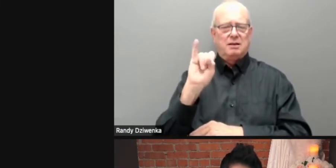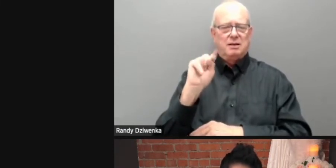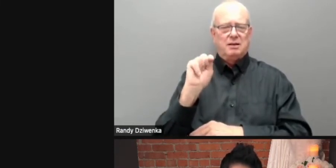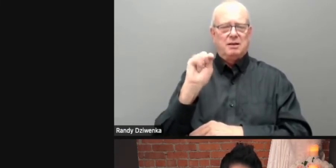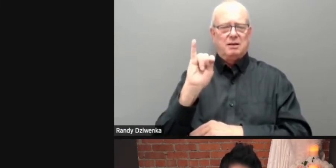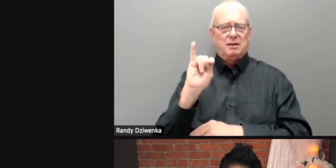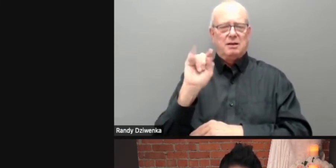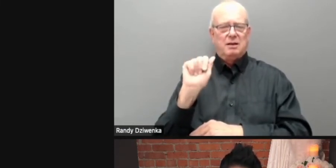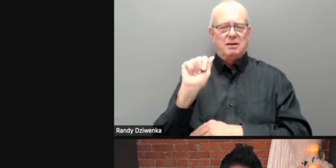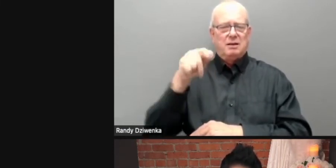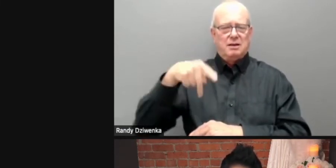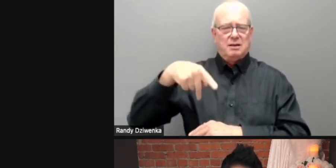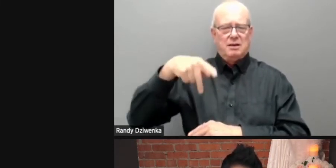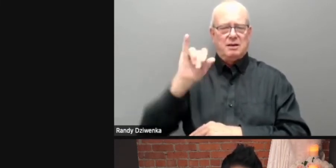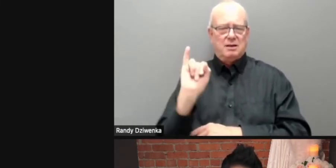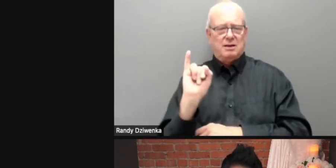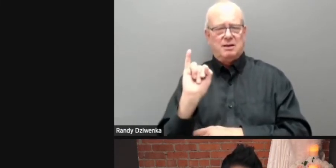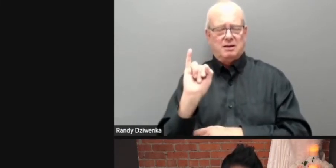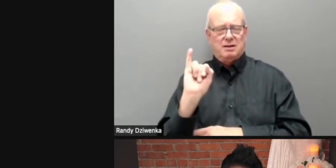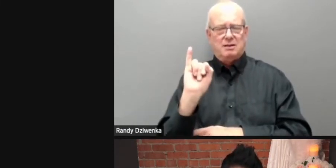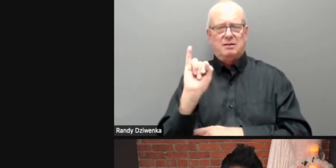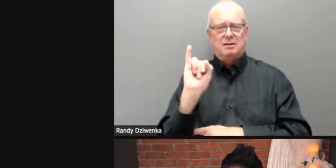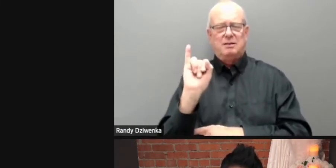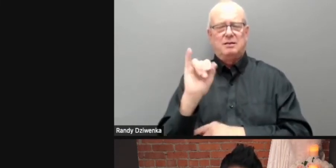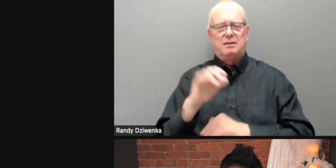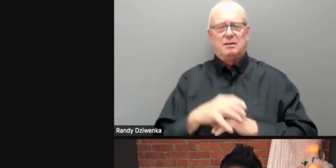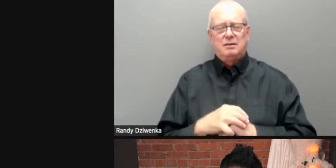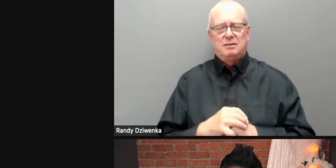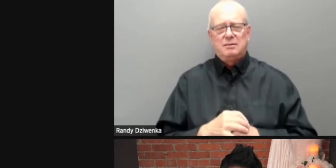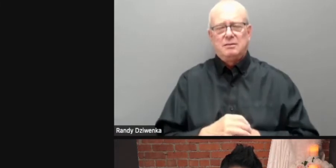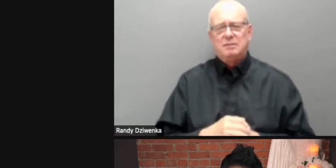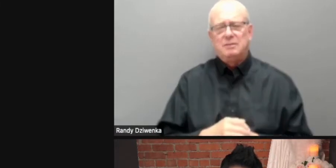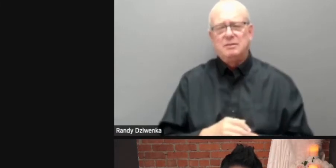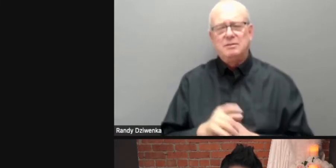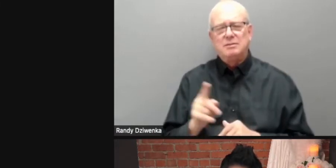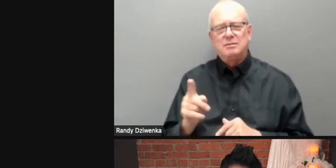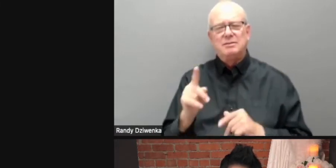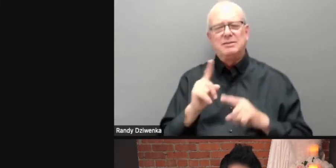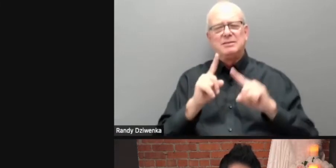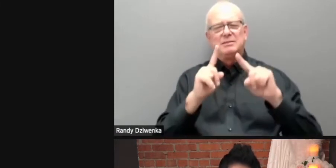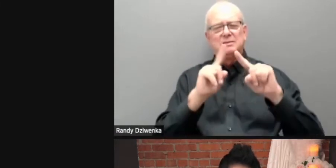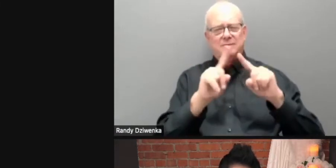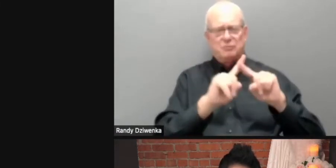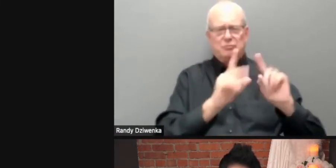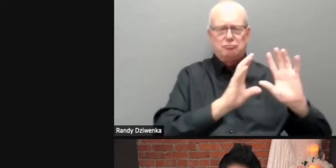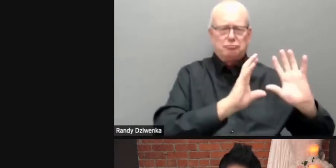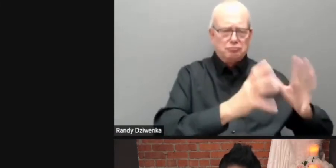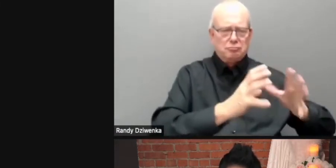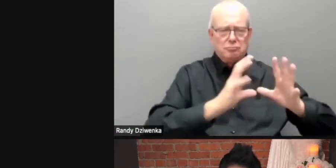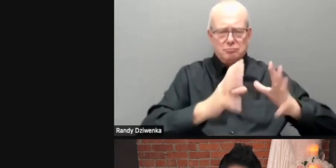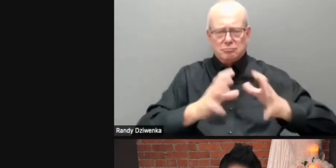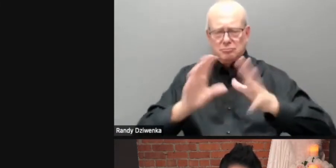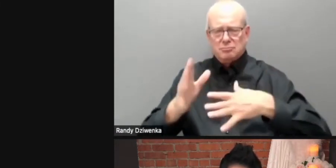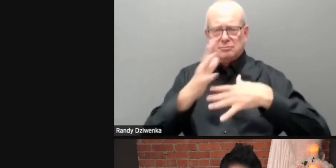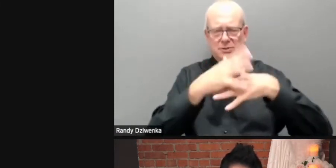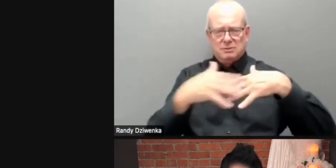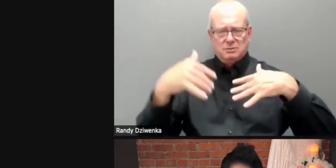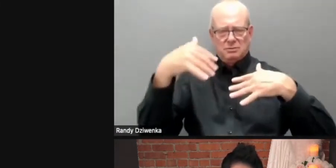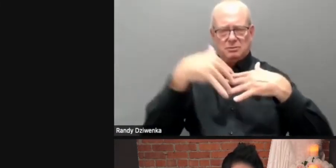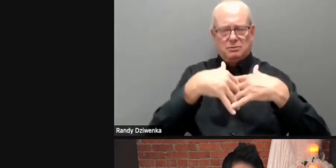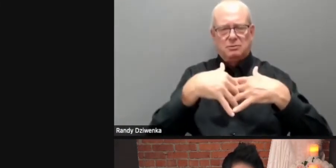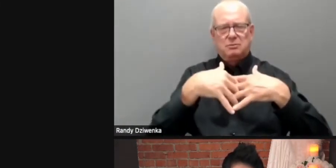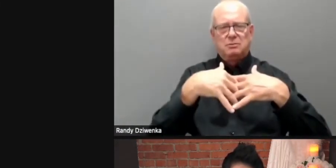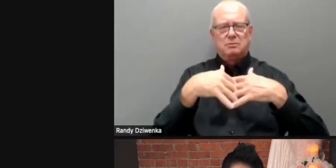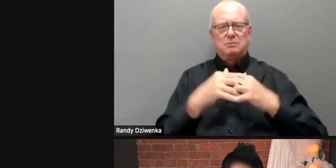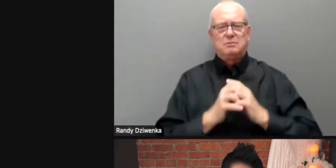as Yari Nakoda and Tsuut'ina nations. We acknowledge that the territory we work